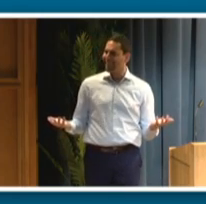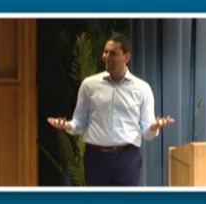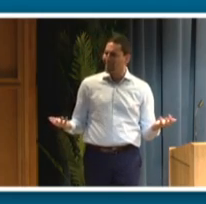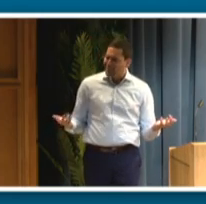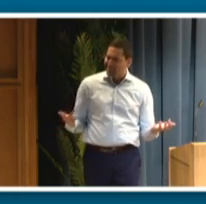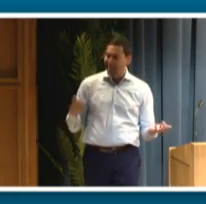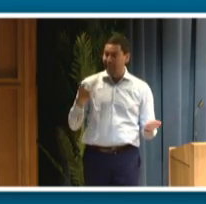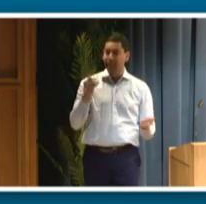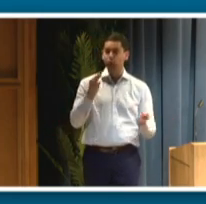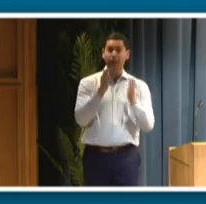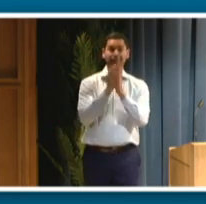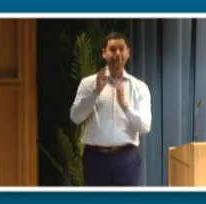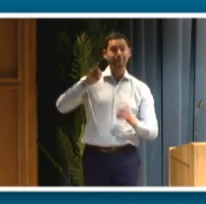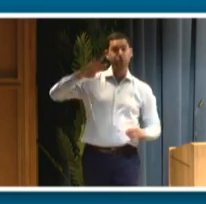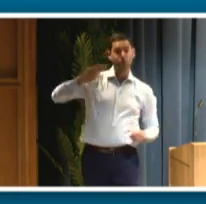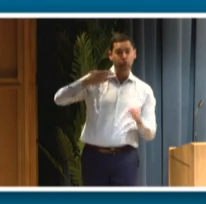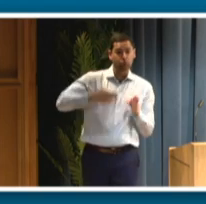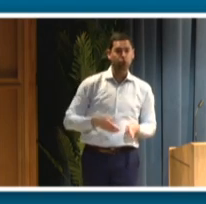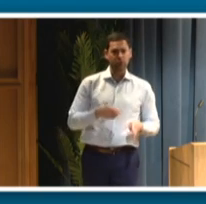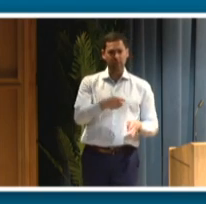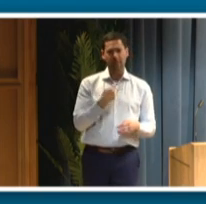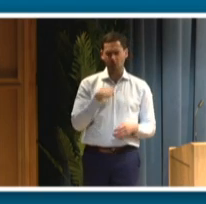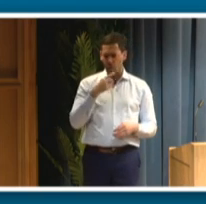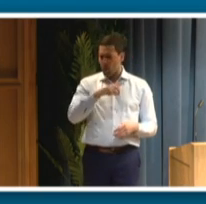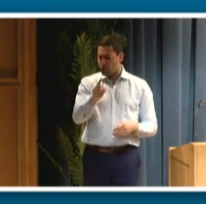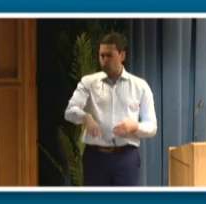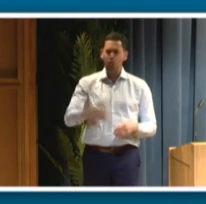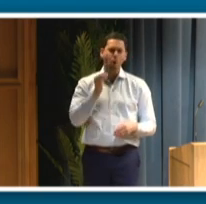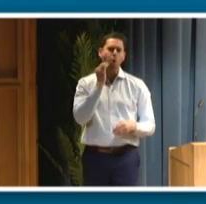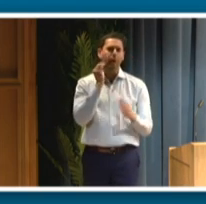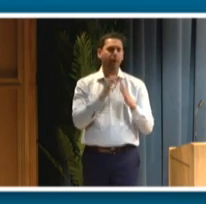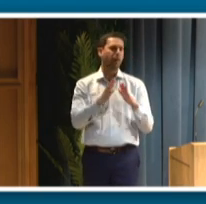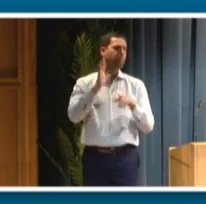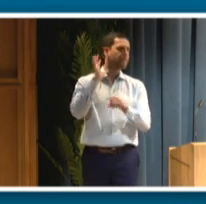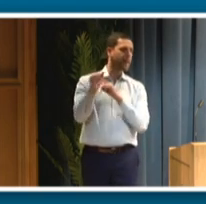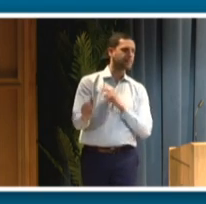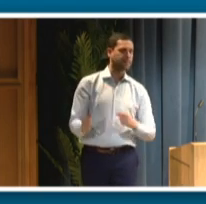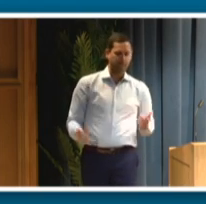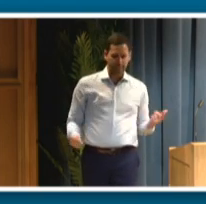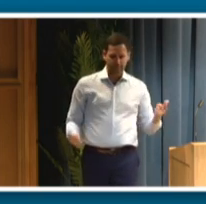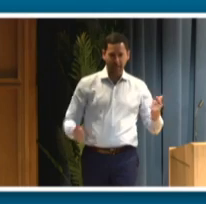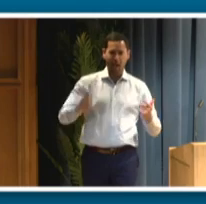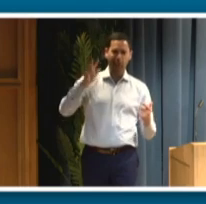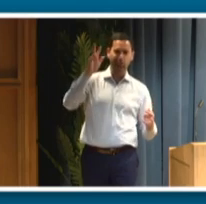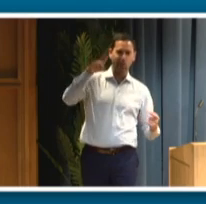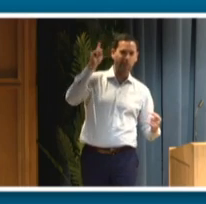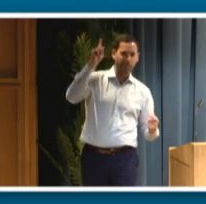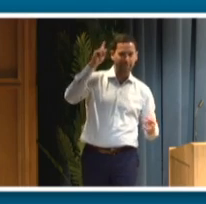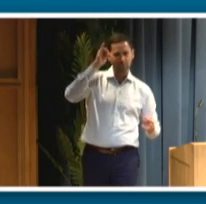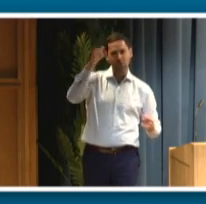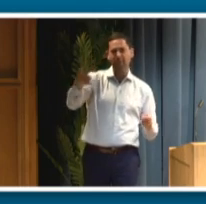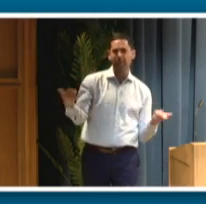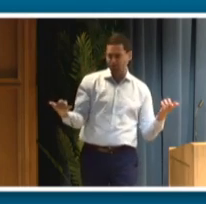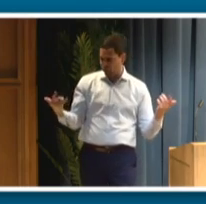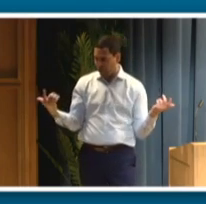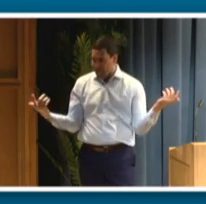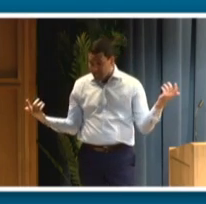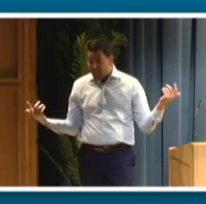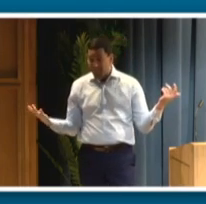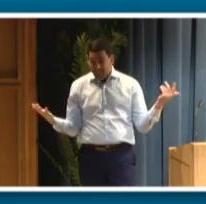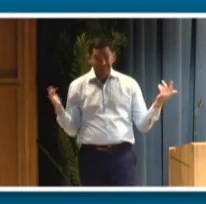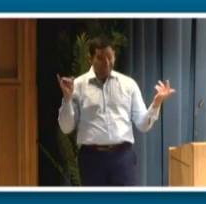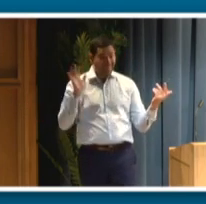a Michigander, right, they're like, Detroit, hometown, it's amazing. You know what I'm saying? 313 forever. Yeah, they're gonna. It's a whole thing, pride, right? The whole